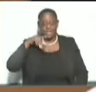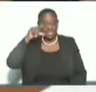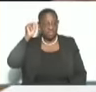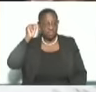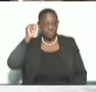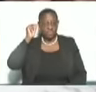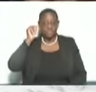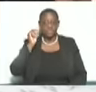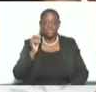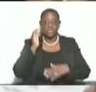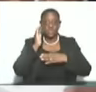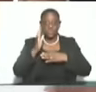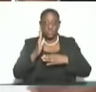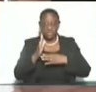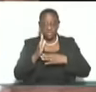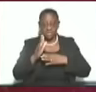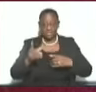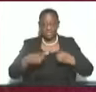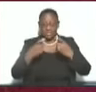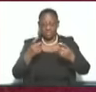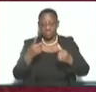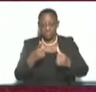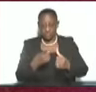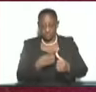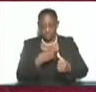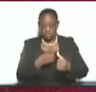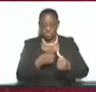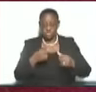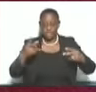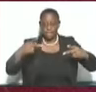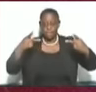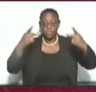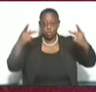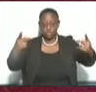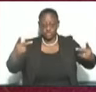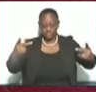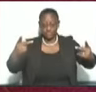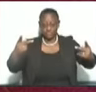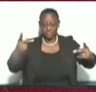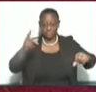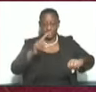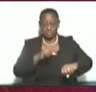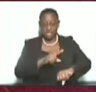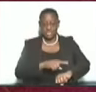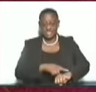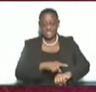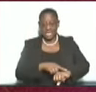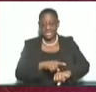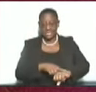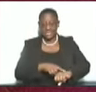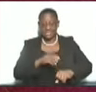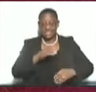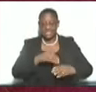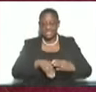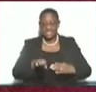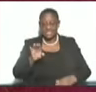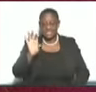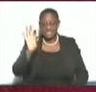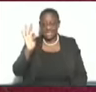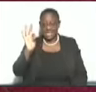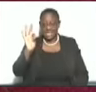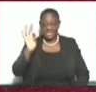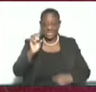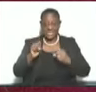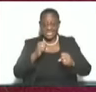implement the first public service-wide promotion exercise in